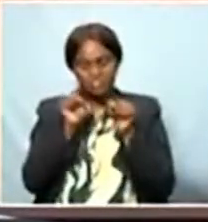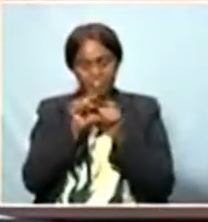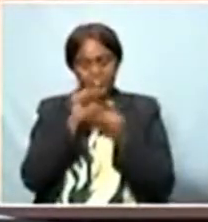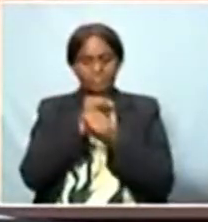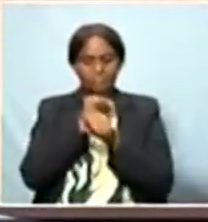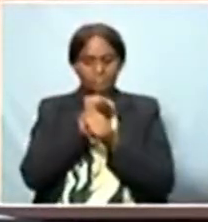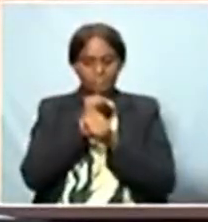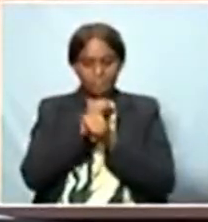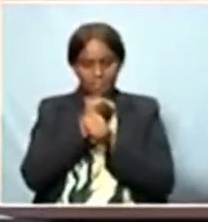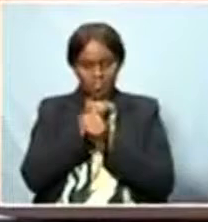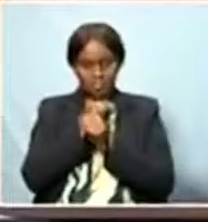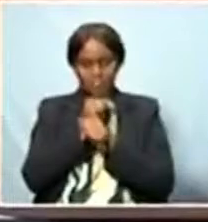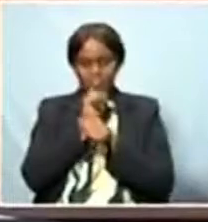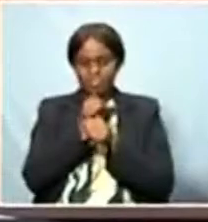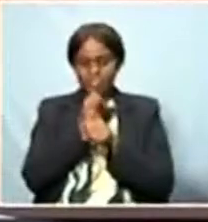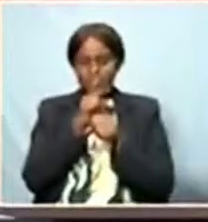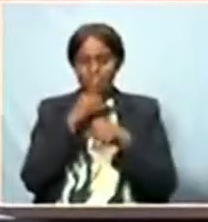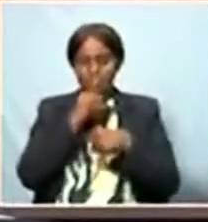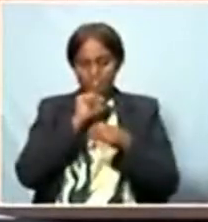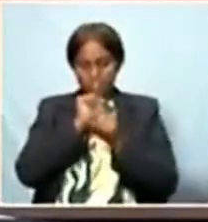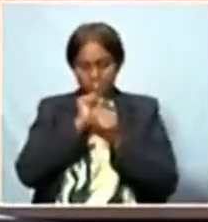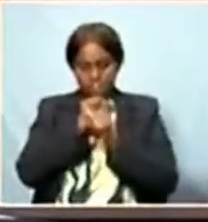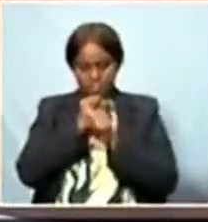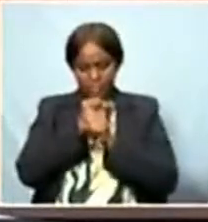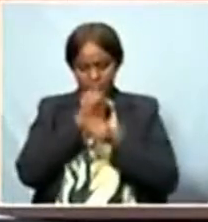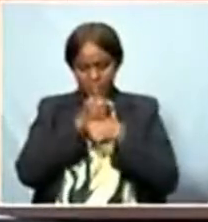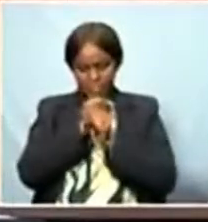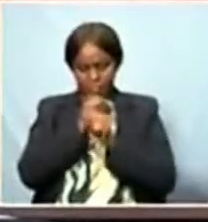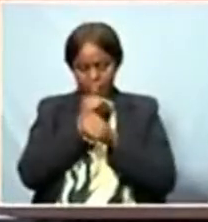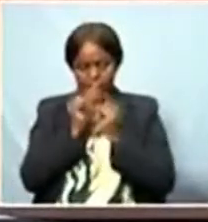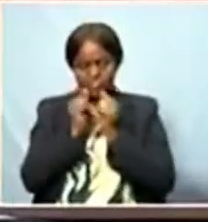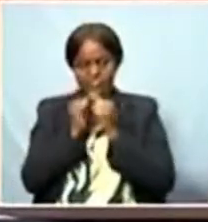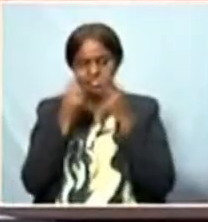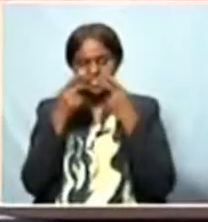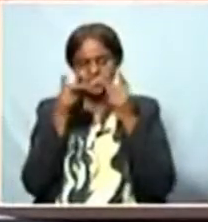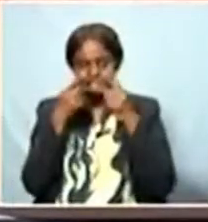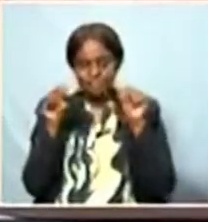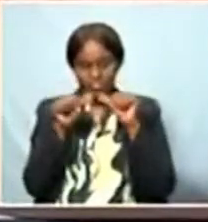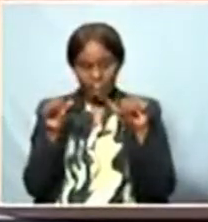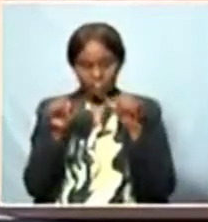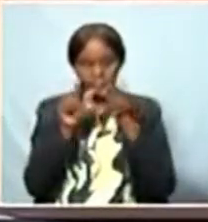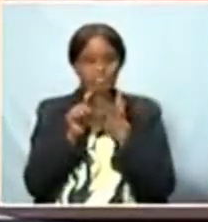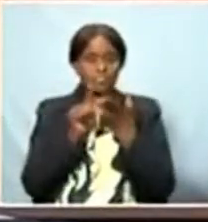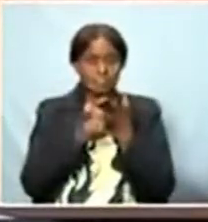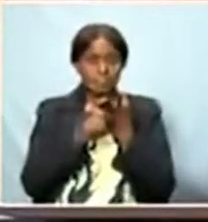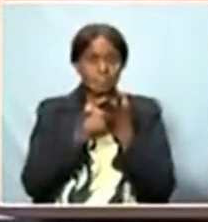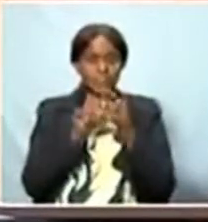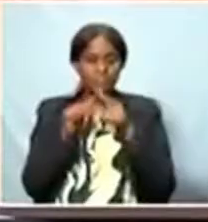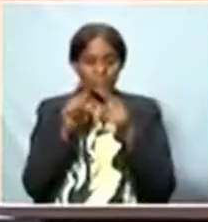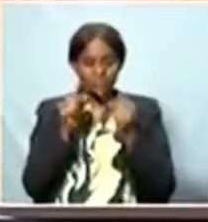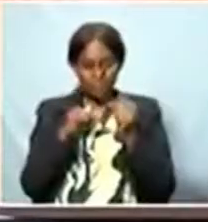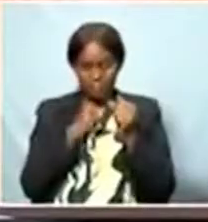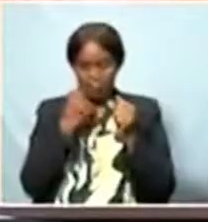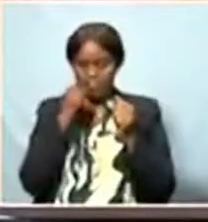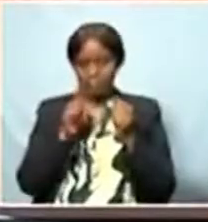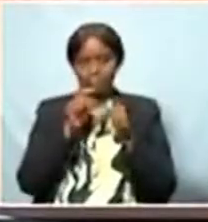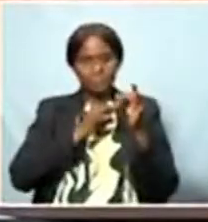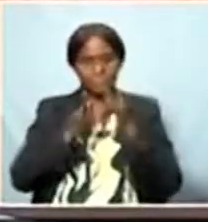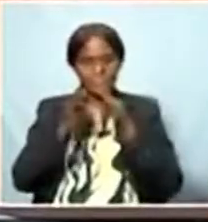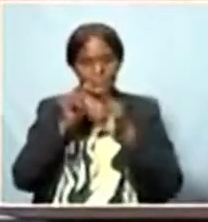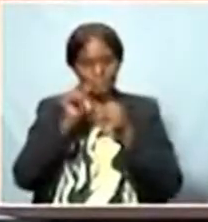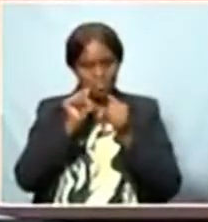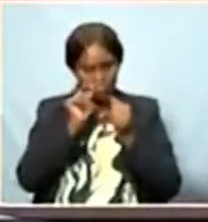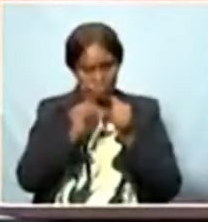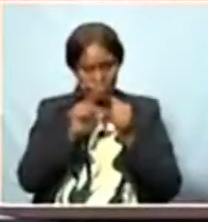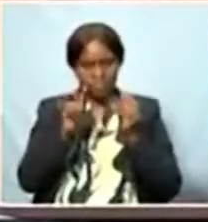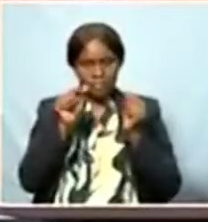effectively execute the Public Audit Act. But we must state that we view that as